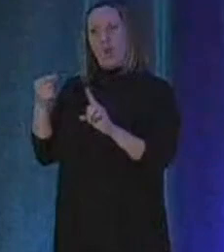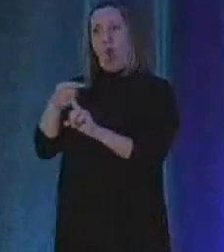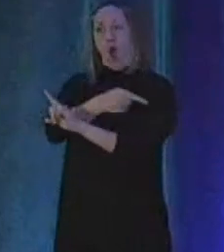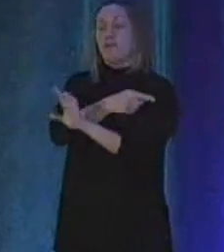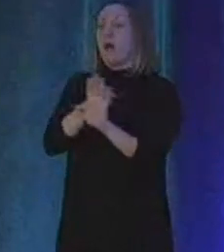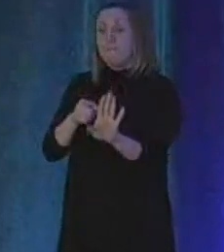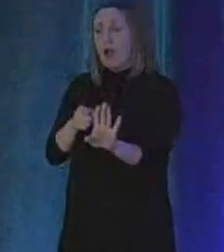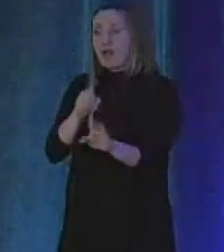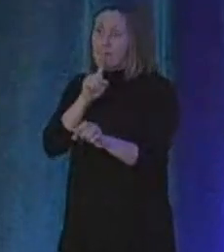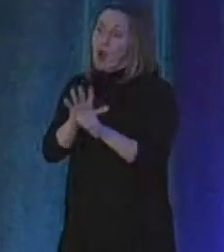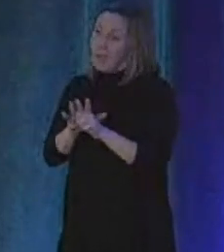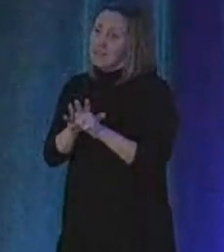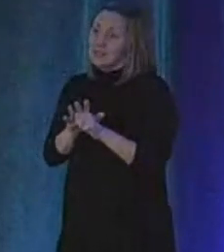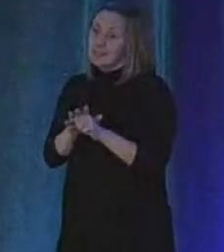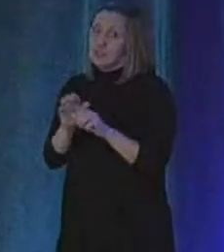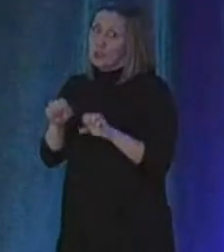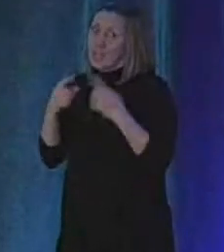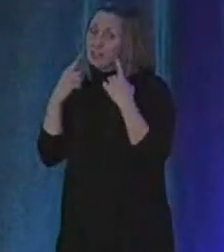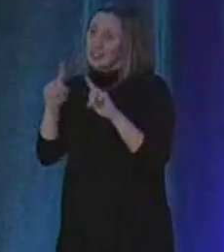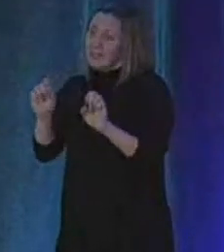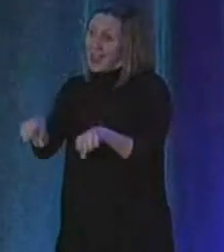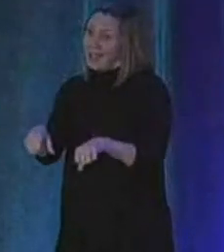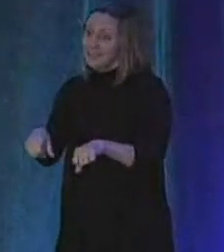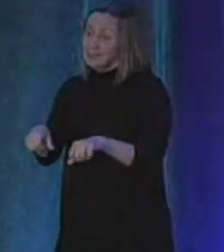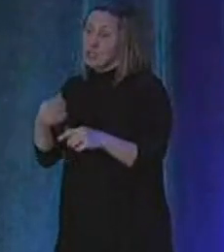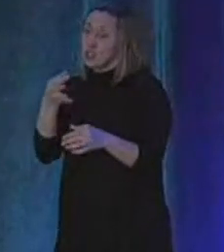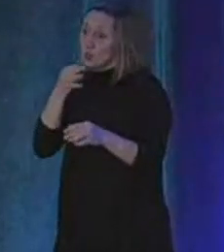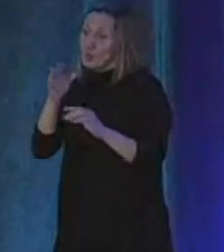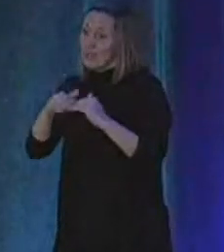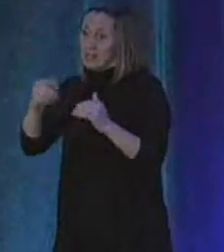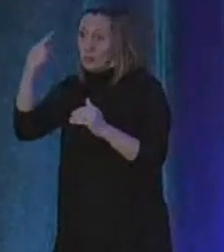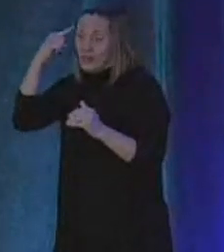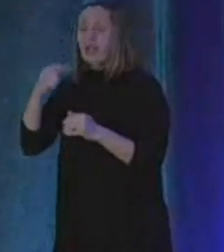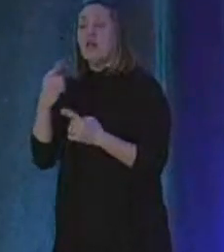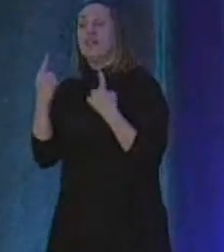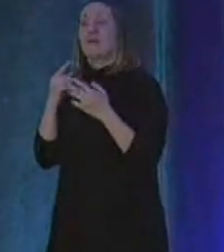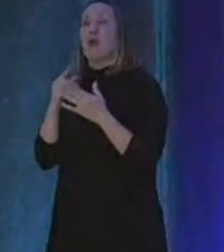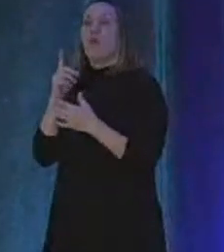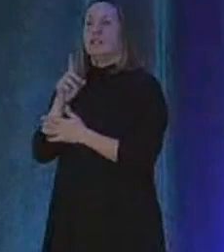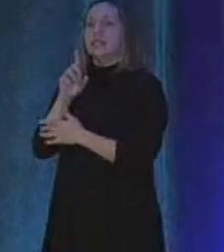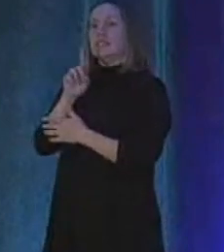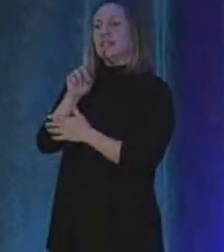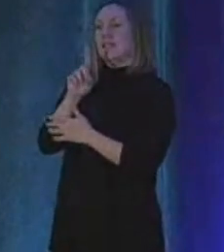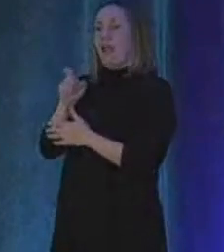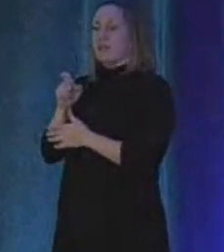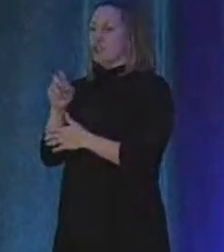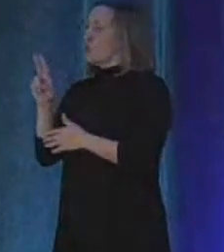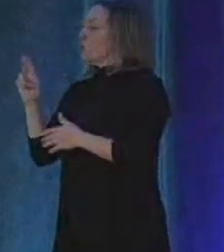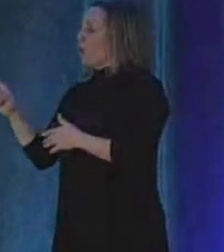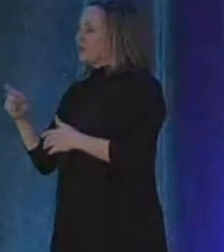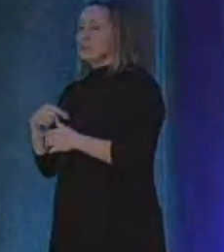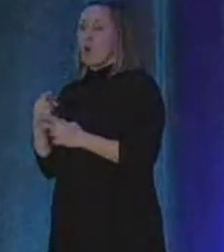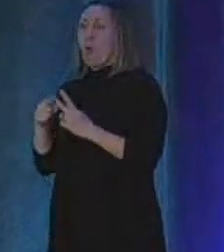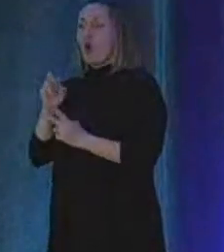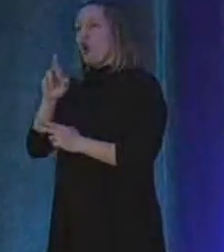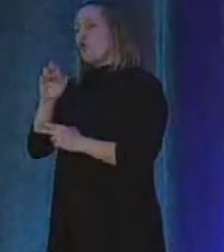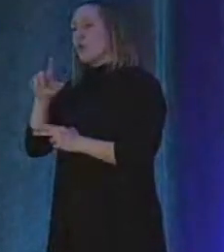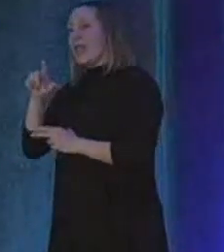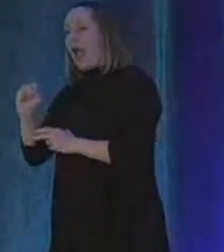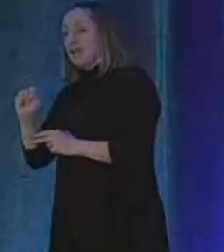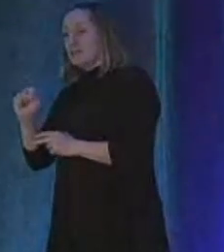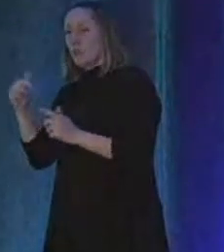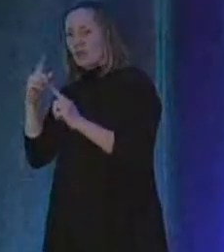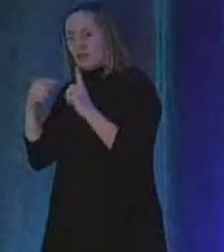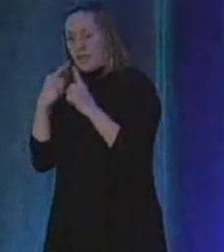you they're closer than you think. Think about this the next time someone mentions DX or UX. When we think about React, a lot of the time we